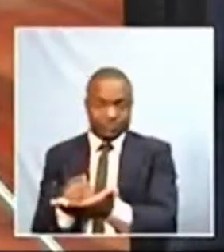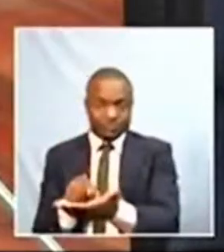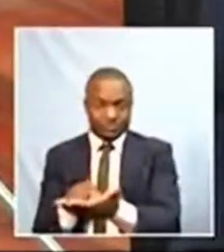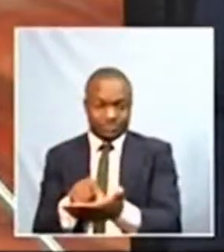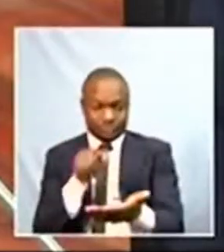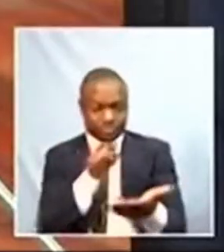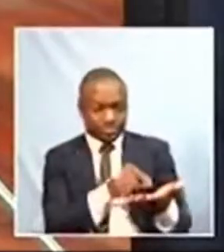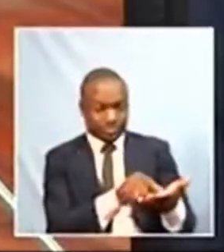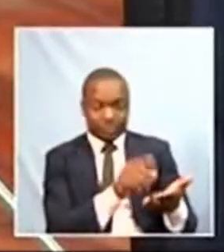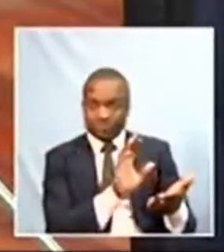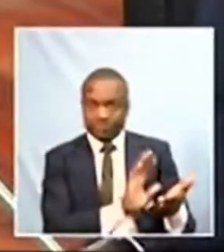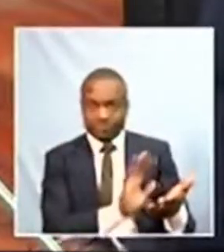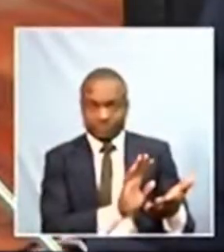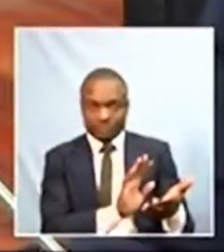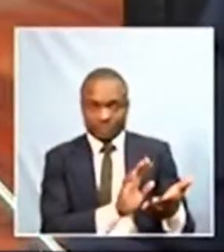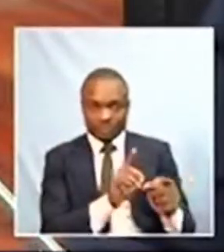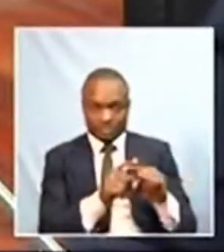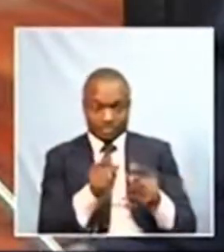need this.